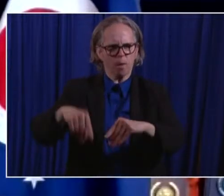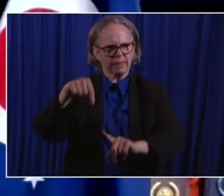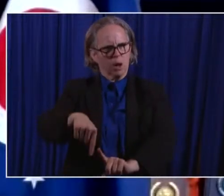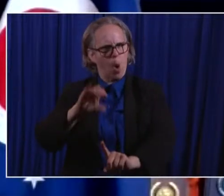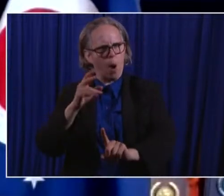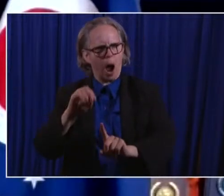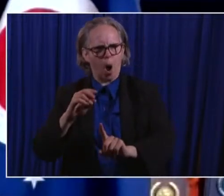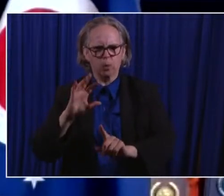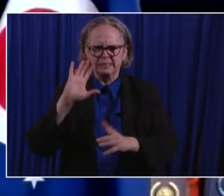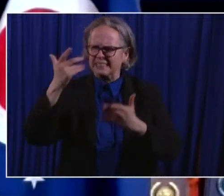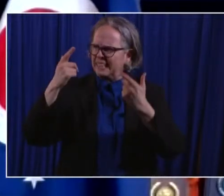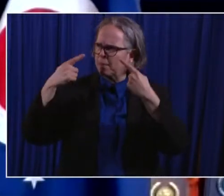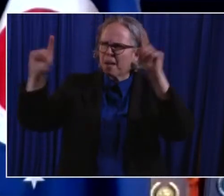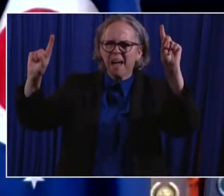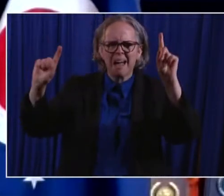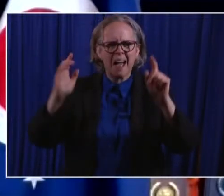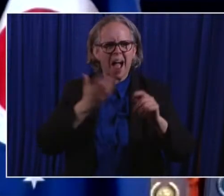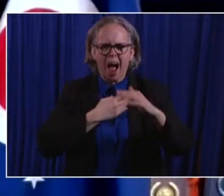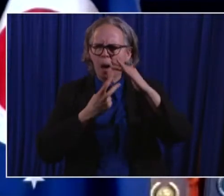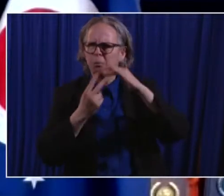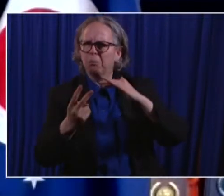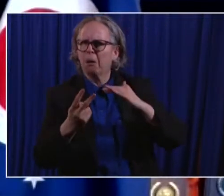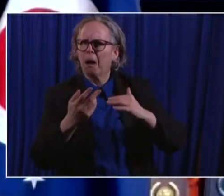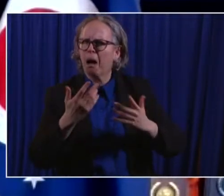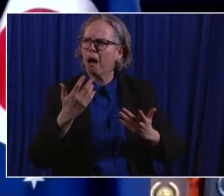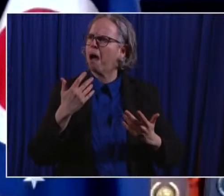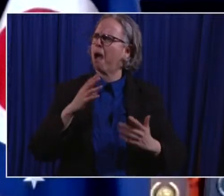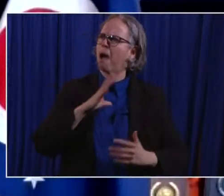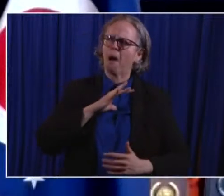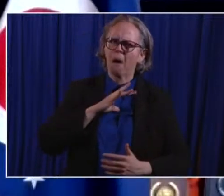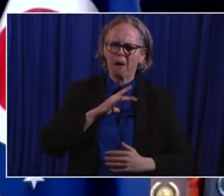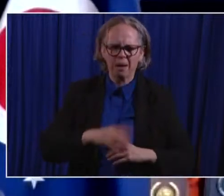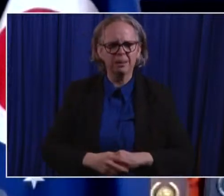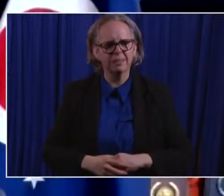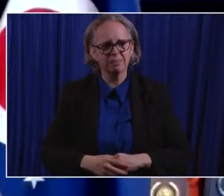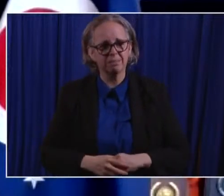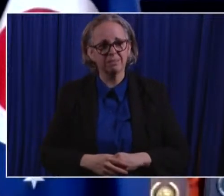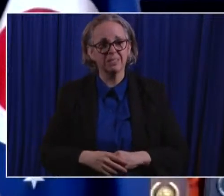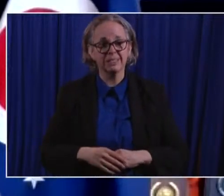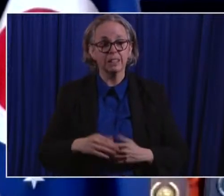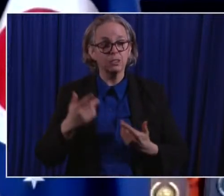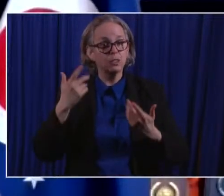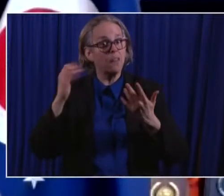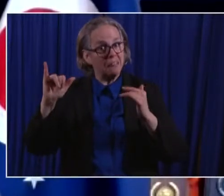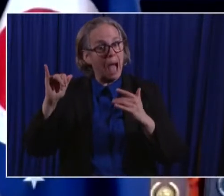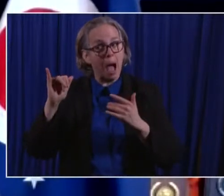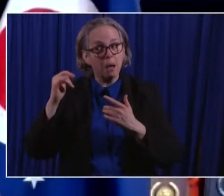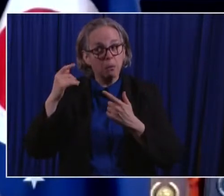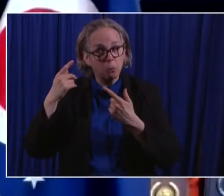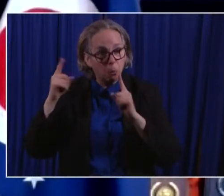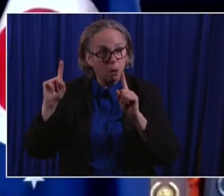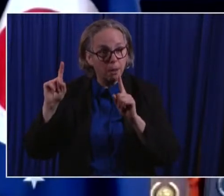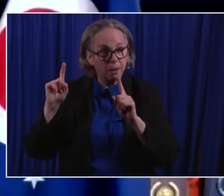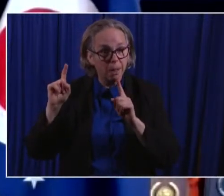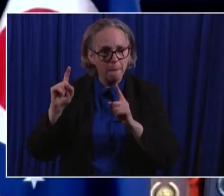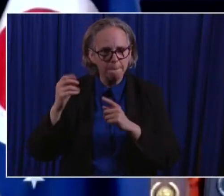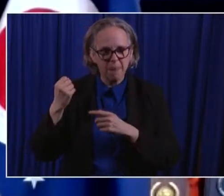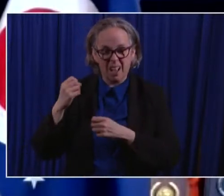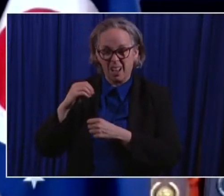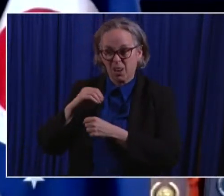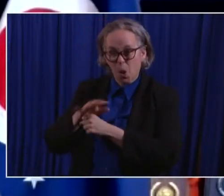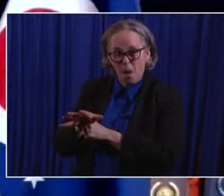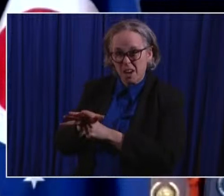workforce, our people, is at least temporarily working. We don't know how much COVID affected that in the